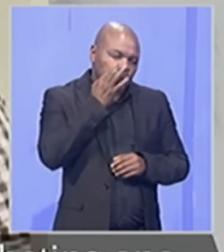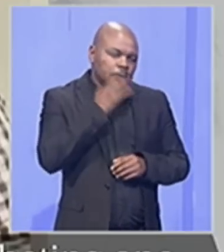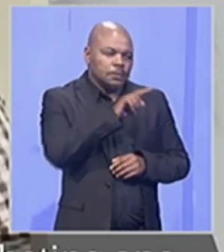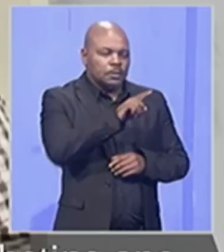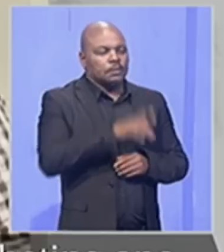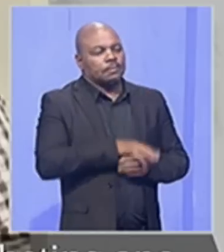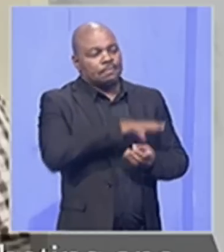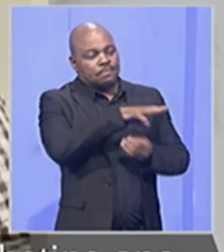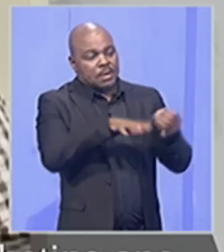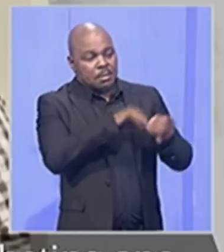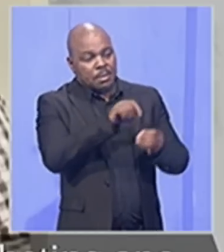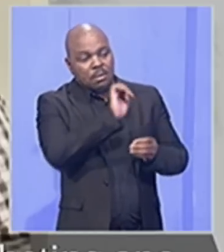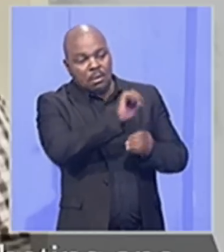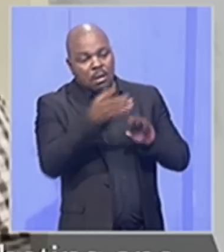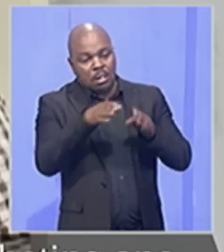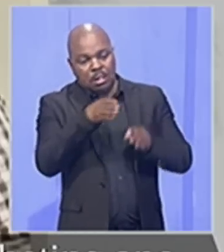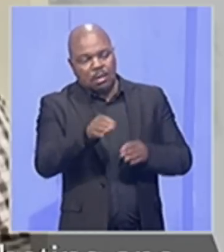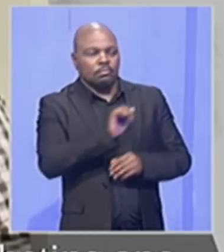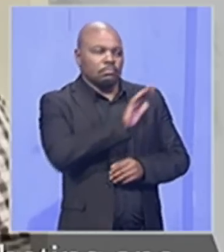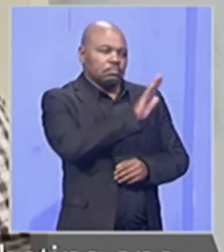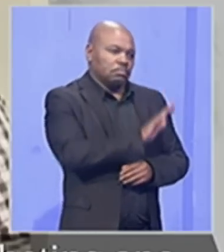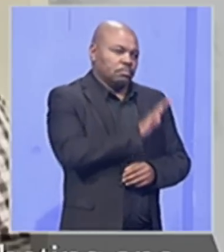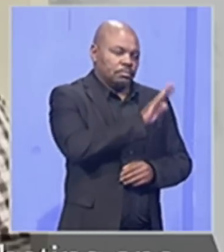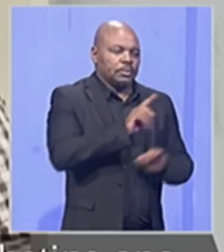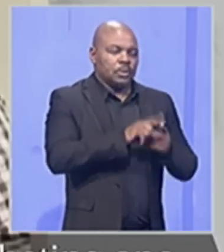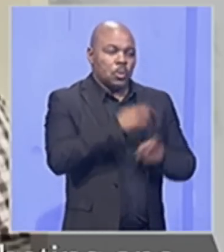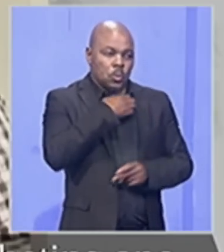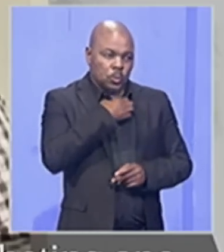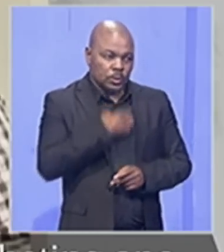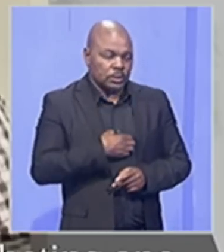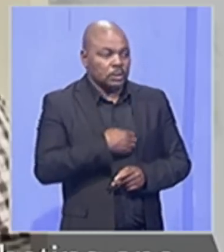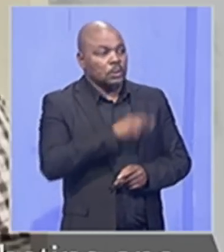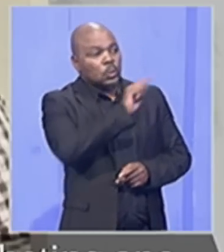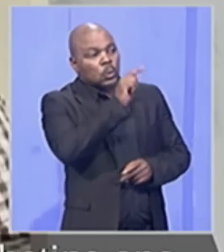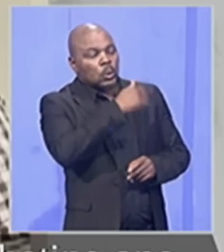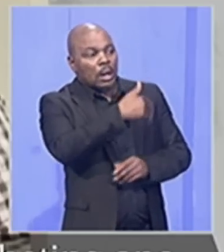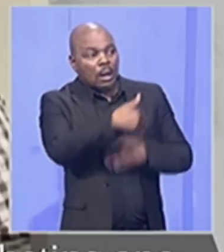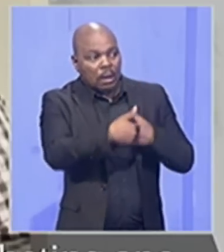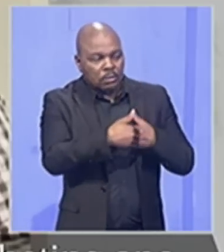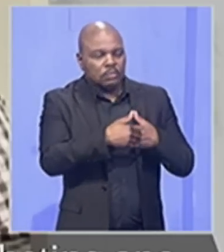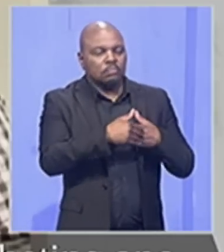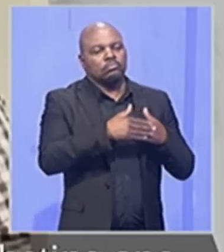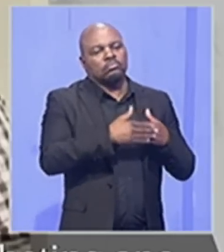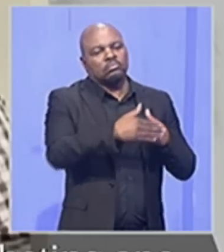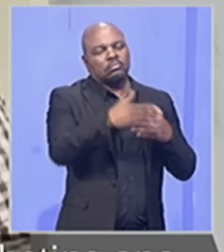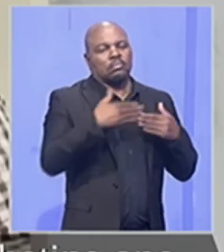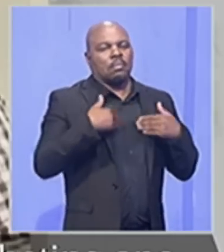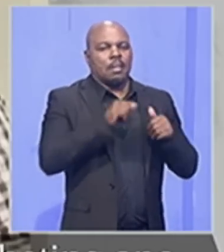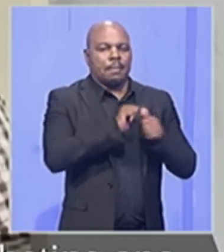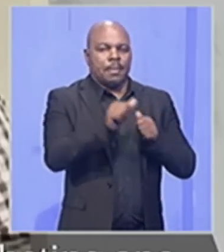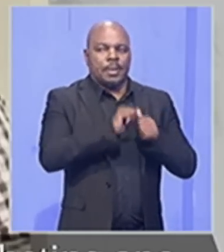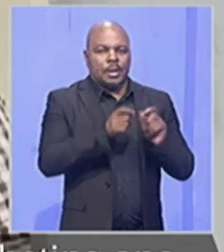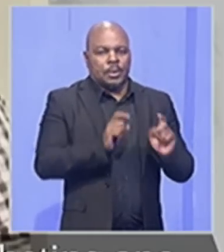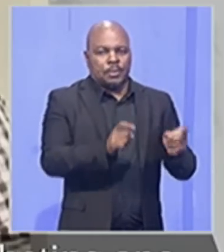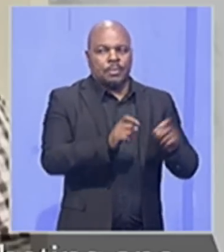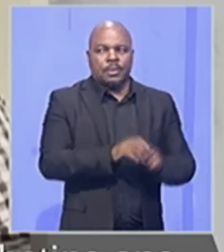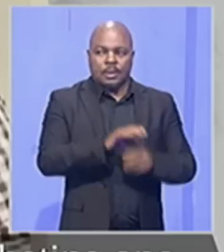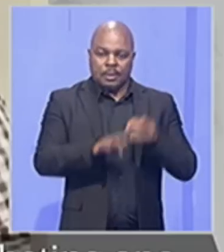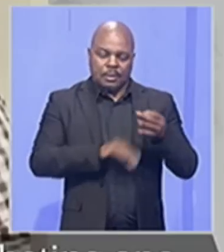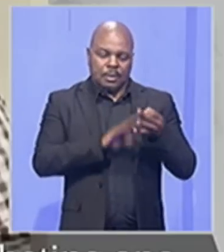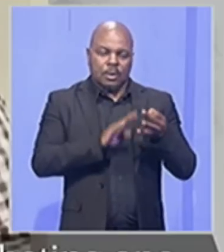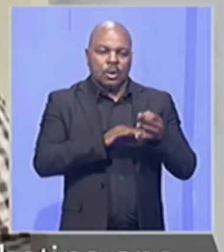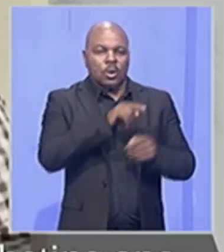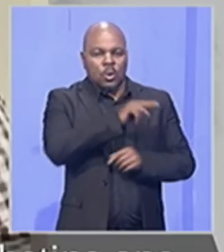the grieving families and wishing a speedy recovery to the injured. He continues to urge motorists to